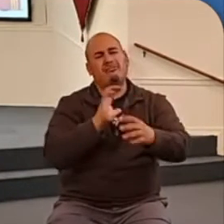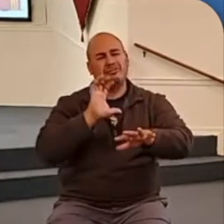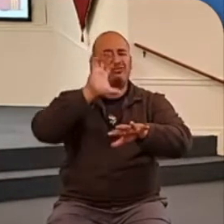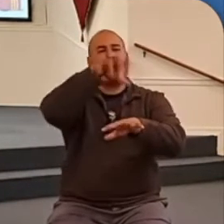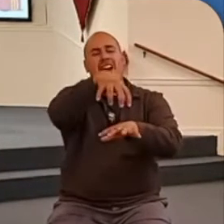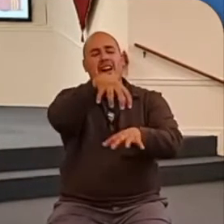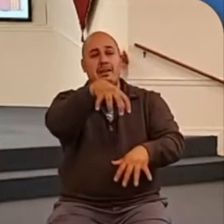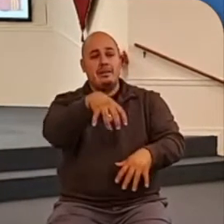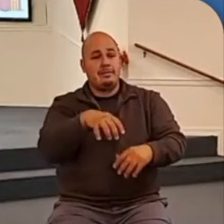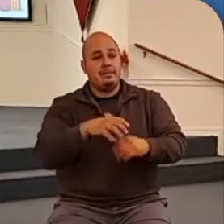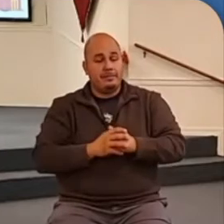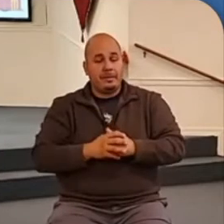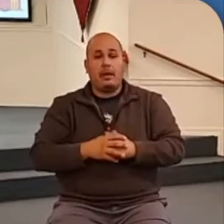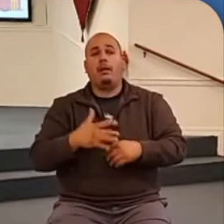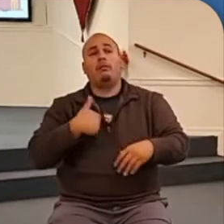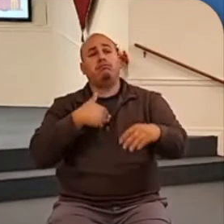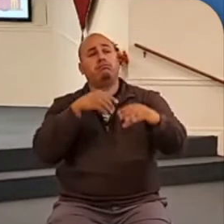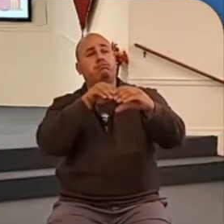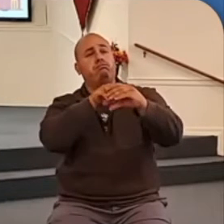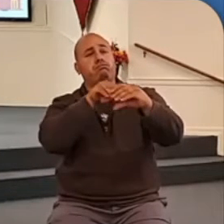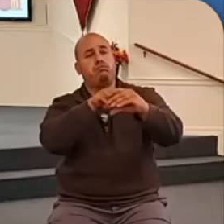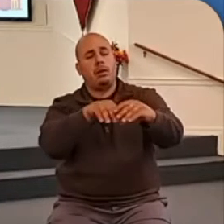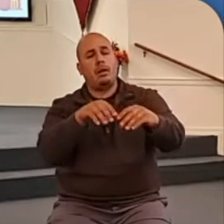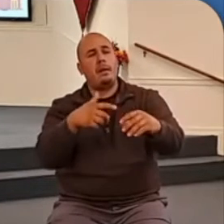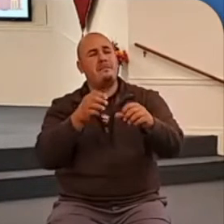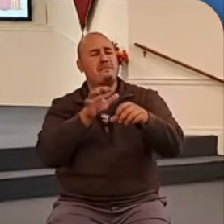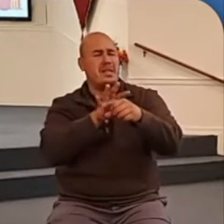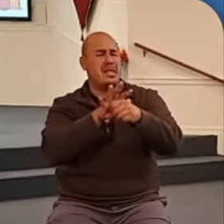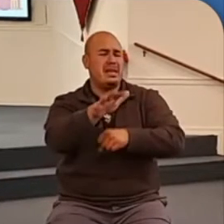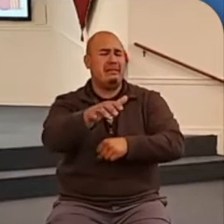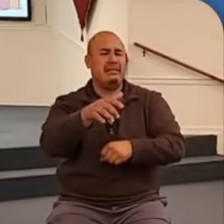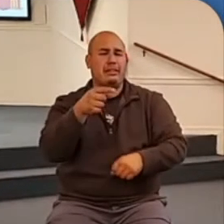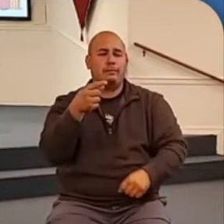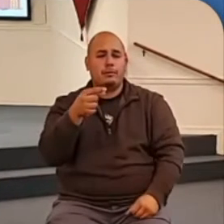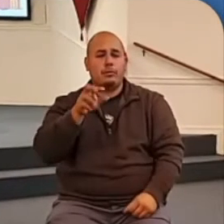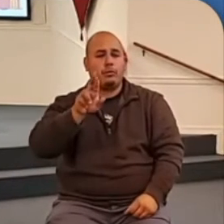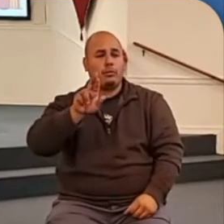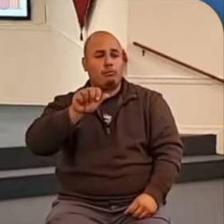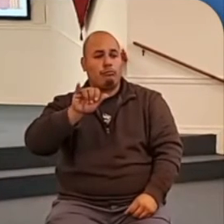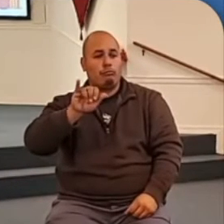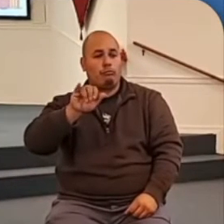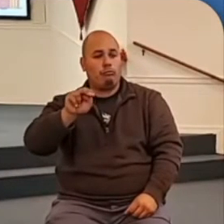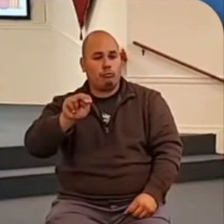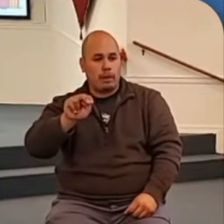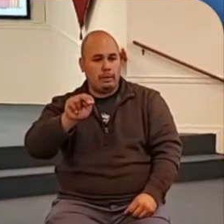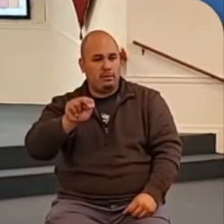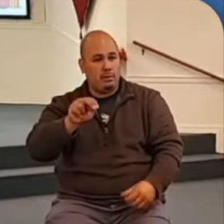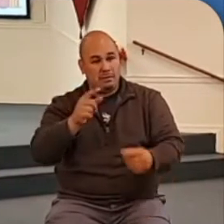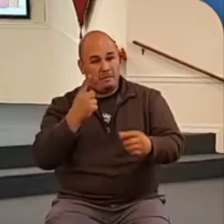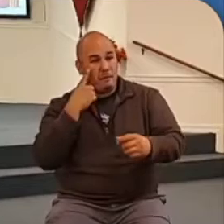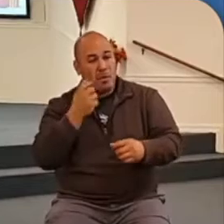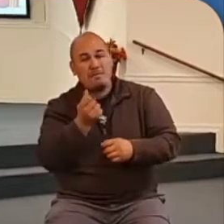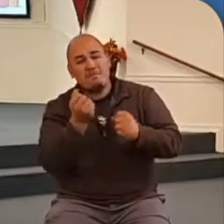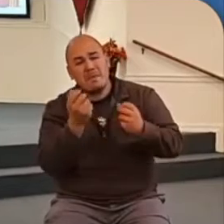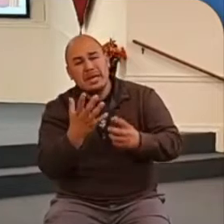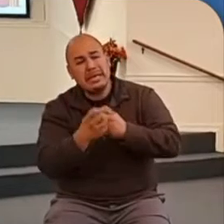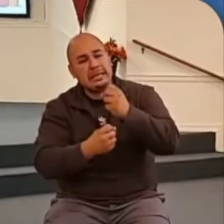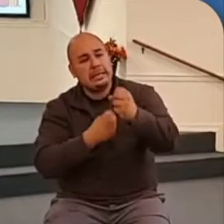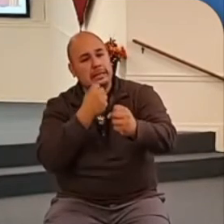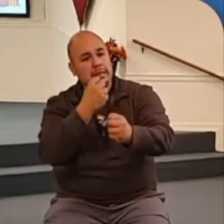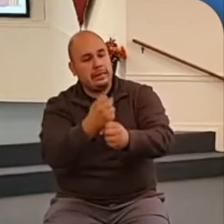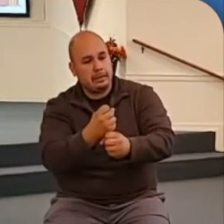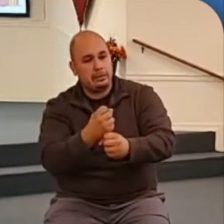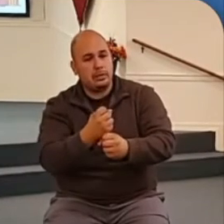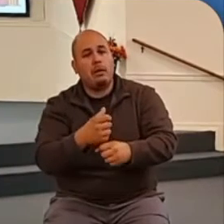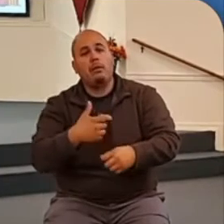You have plenty of grain laid up for many years. Take life easy. Eat, drink, and be merry. But God said to him, You